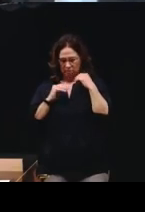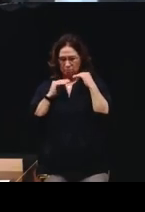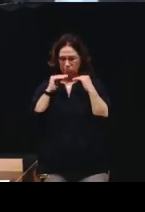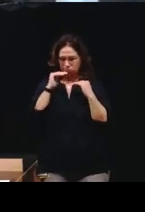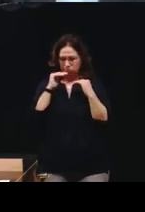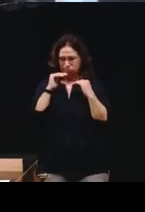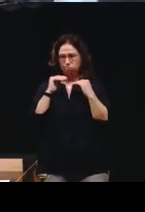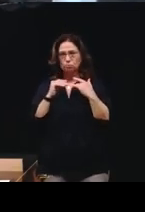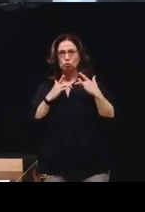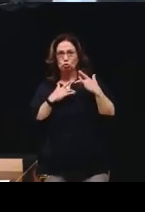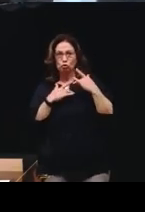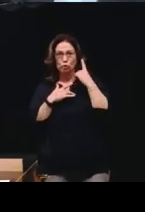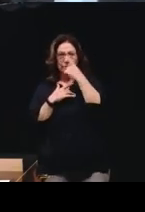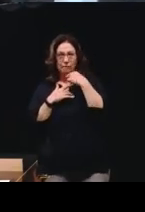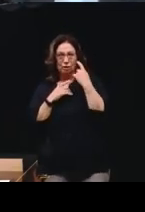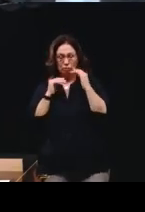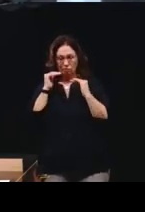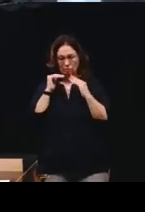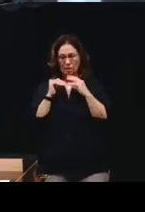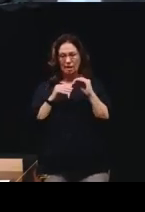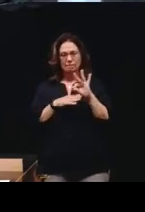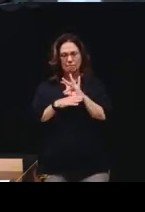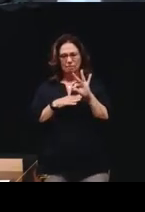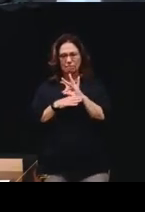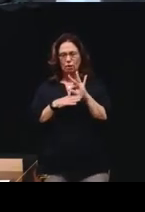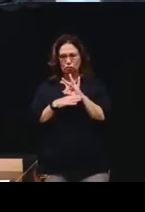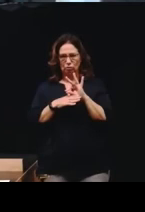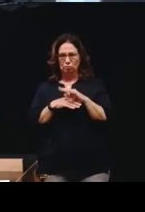concern for facial droop, also in the setting of functional limb weakness.